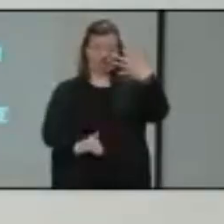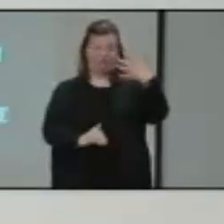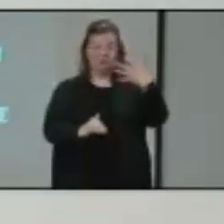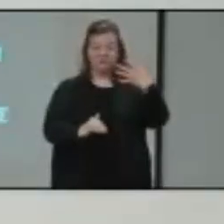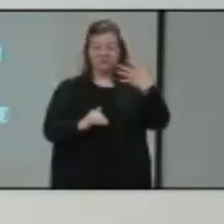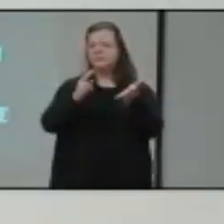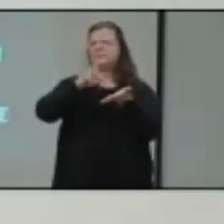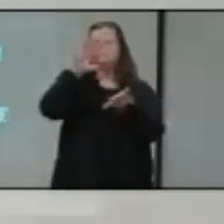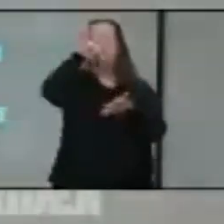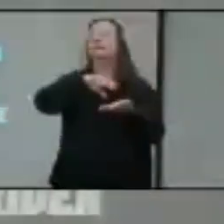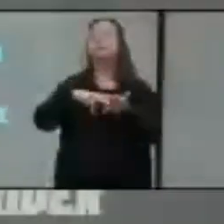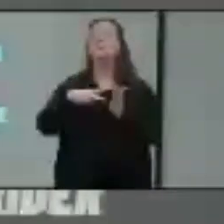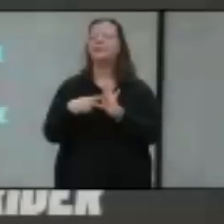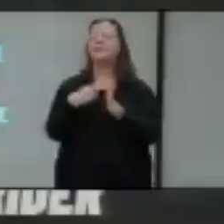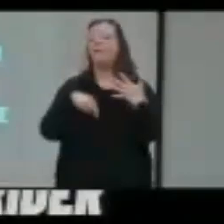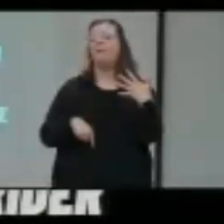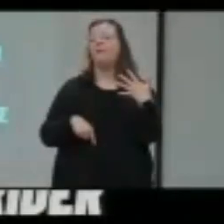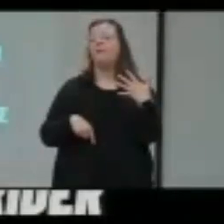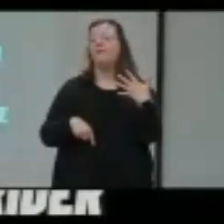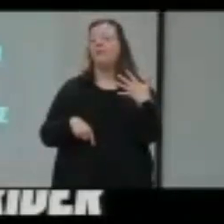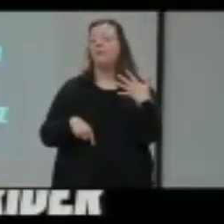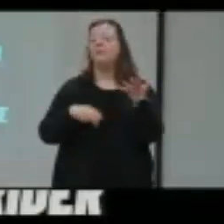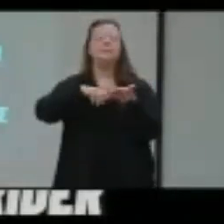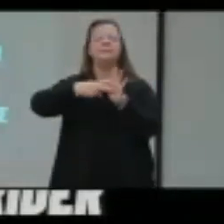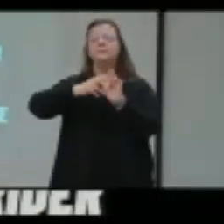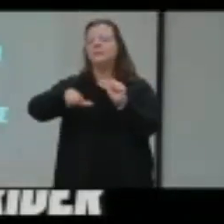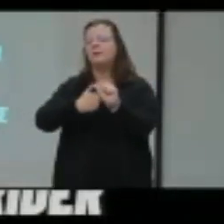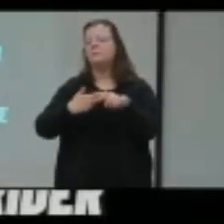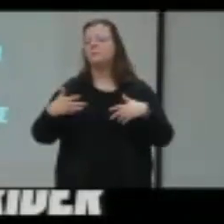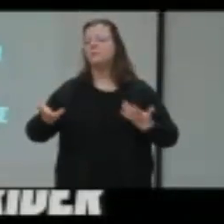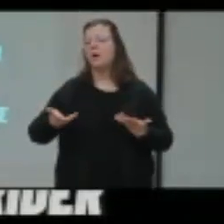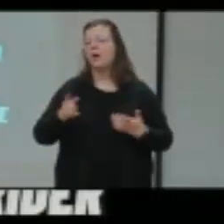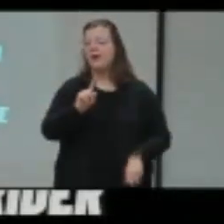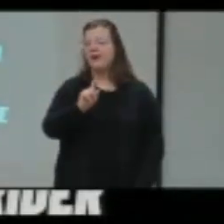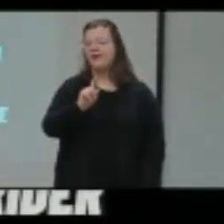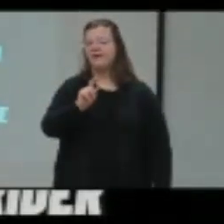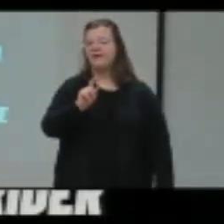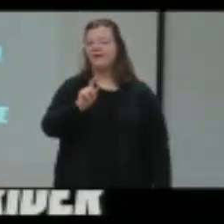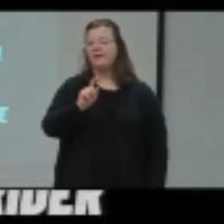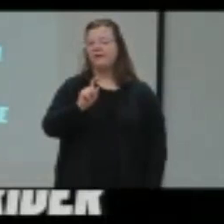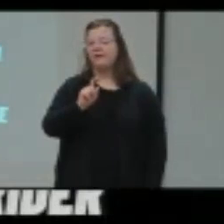guess what these names are? Can you guess the meaning behind these names?